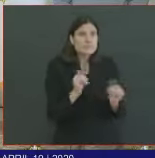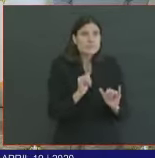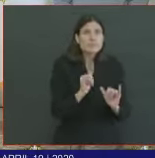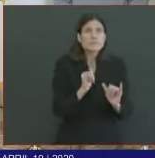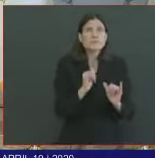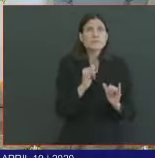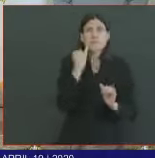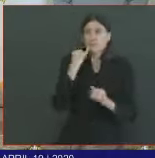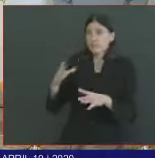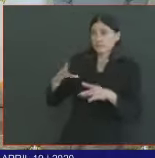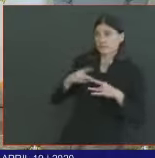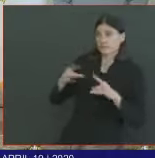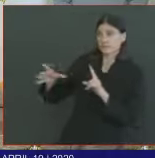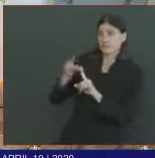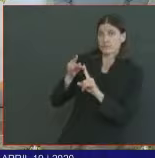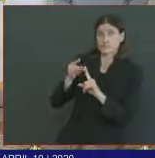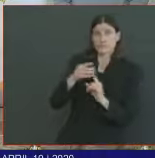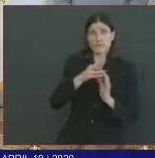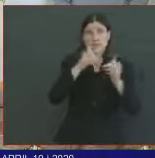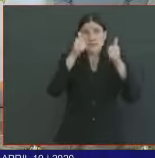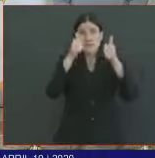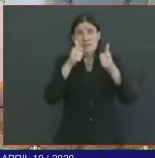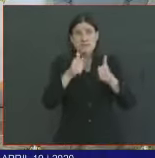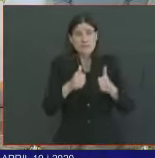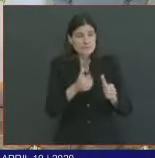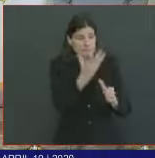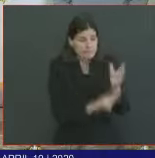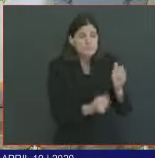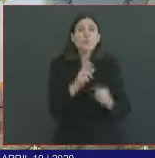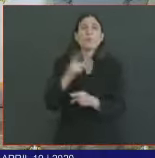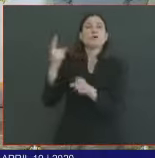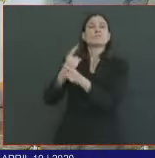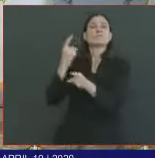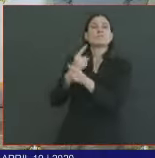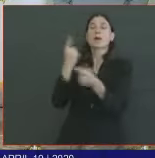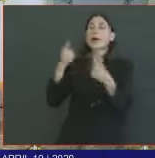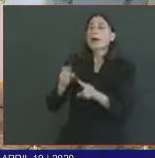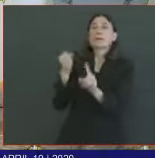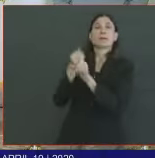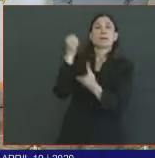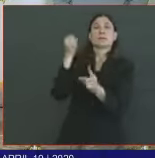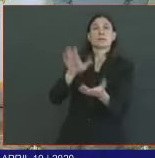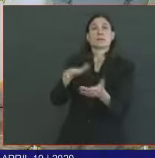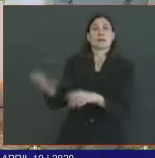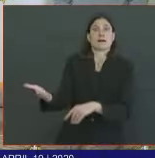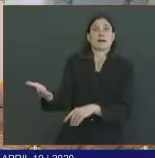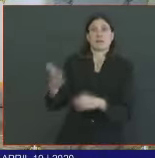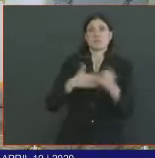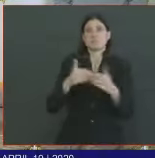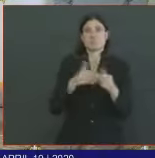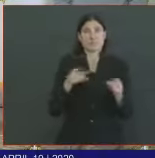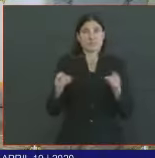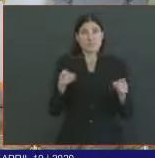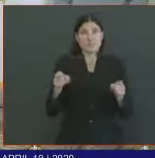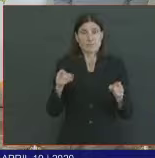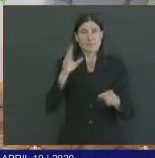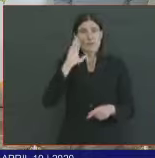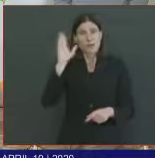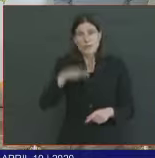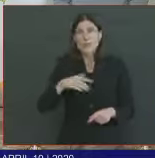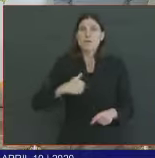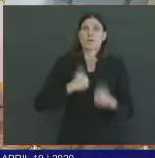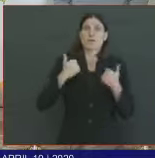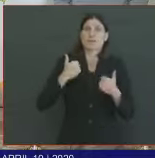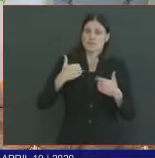or through illness or through coronavirus. The fact is, life's going on. Life goes on through this. And